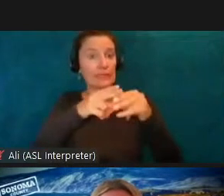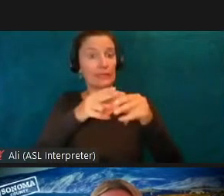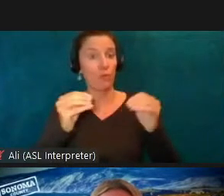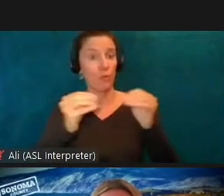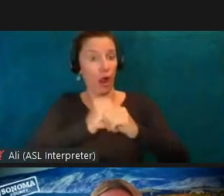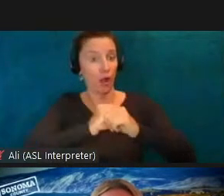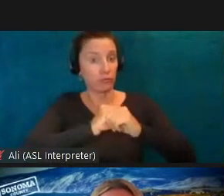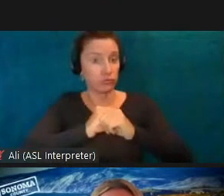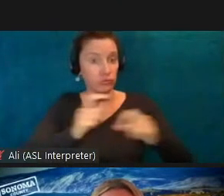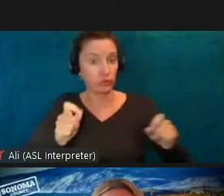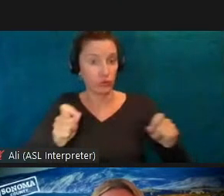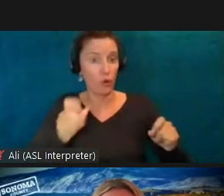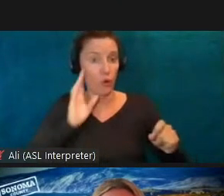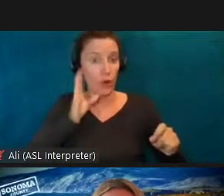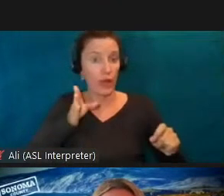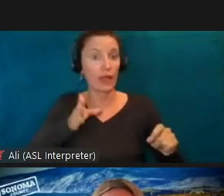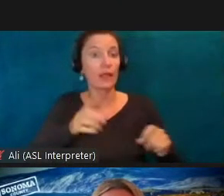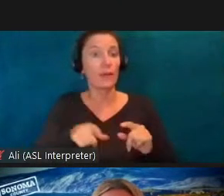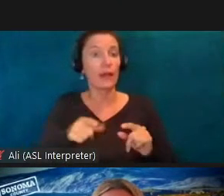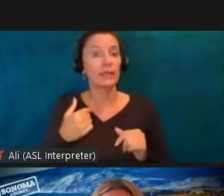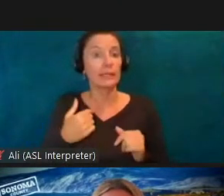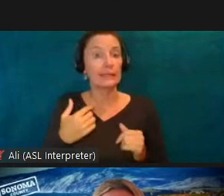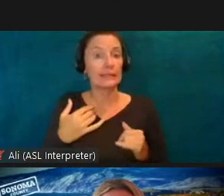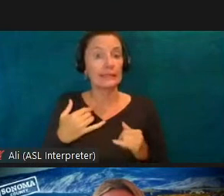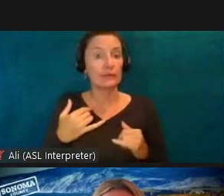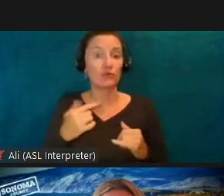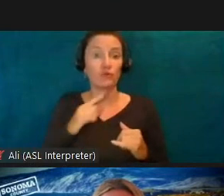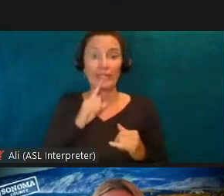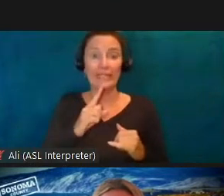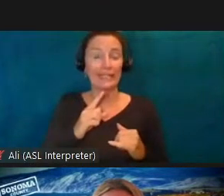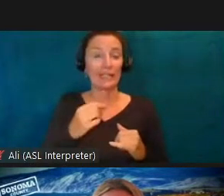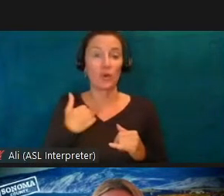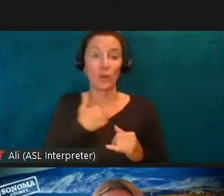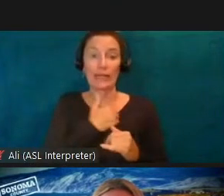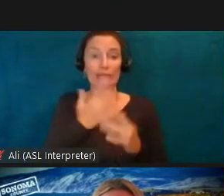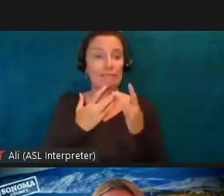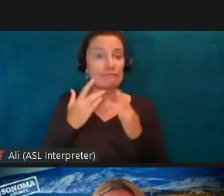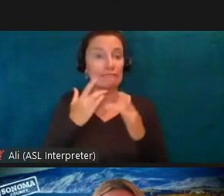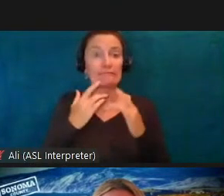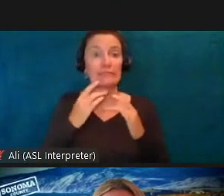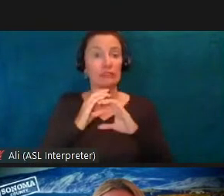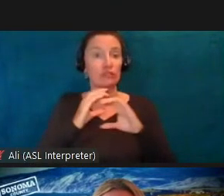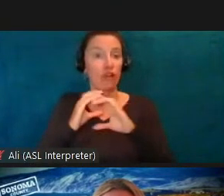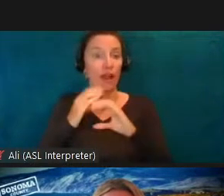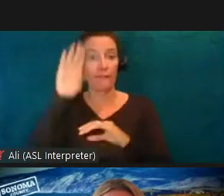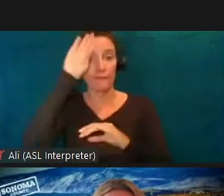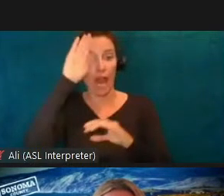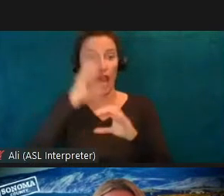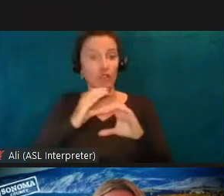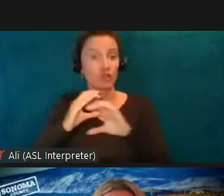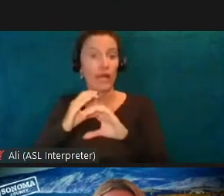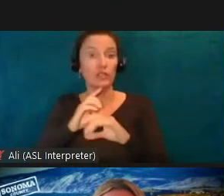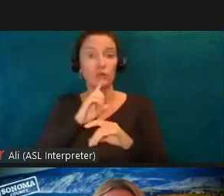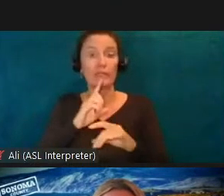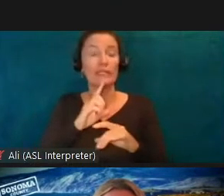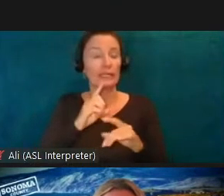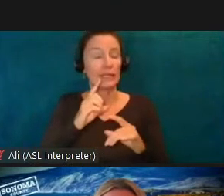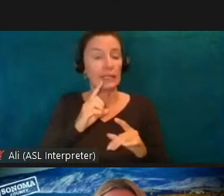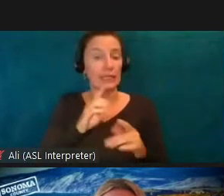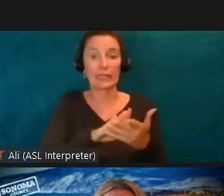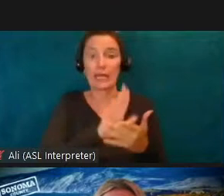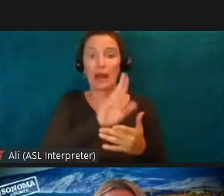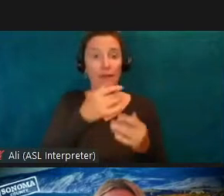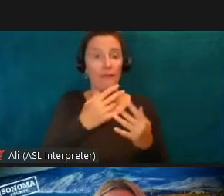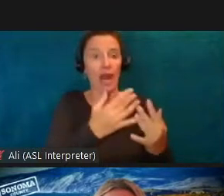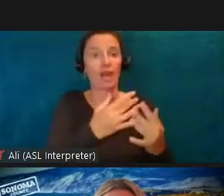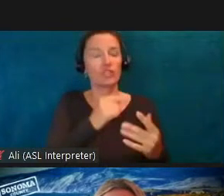fuels and still really the lack of fire engines to effectively get in there and mop up this fire, this is going to be a long